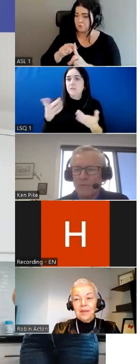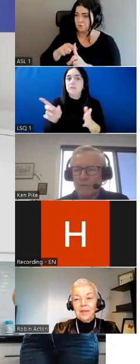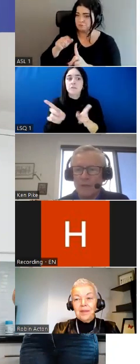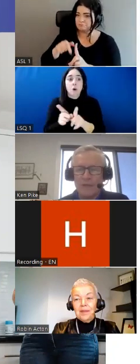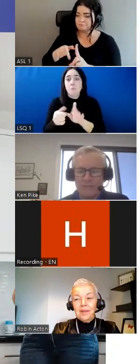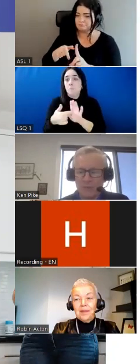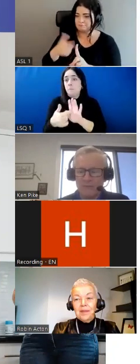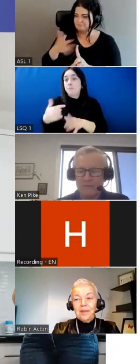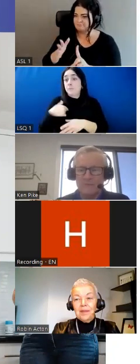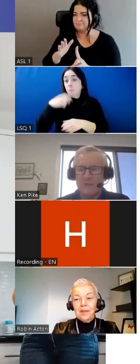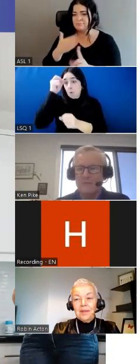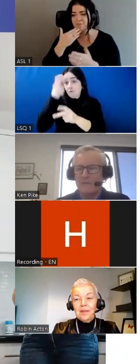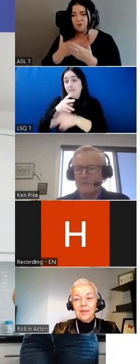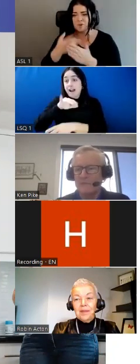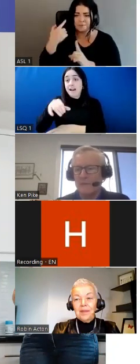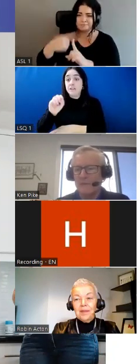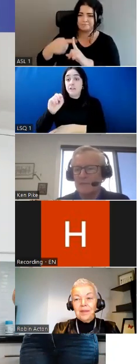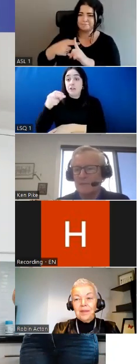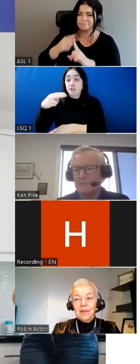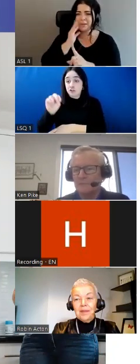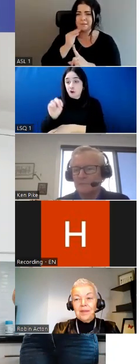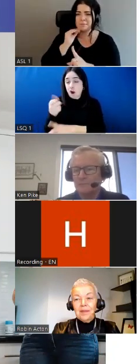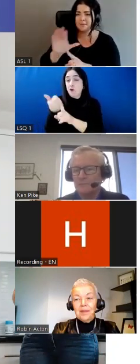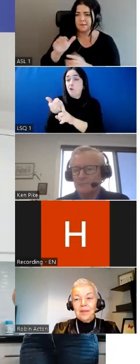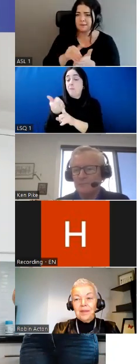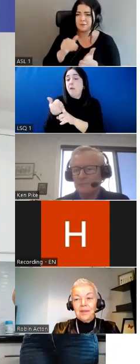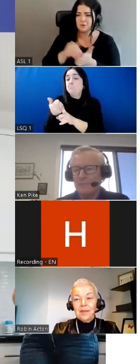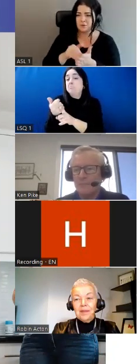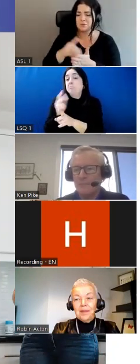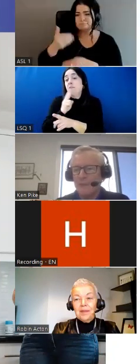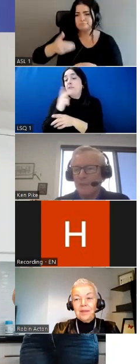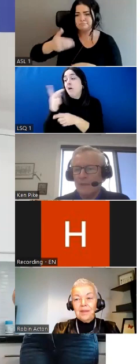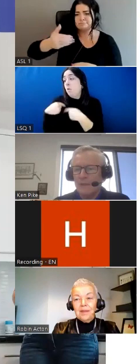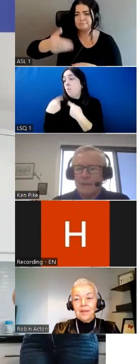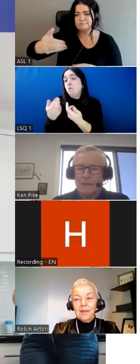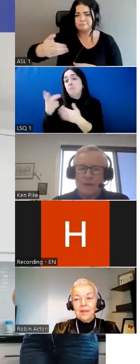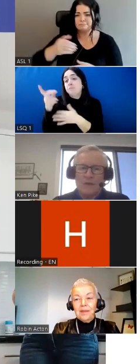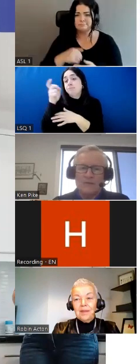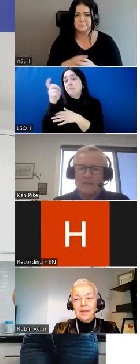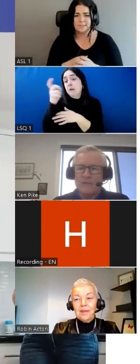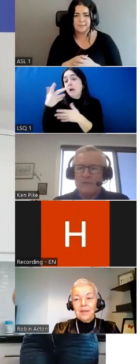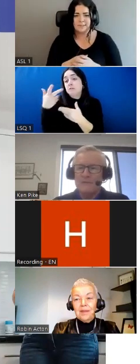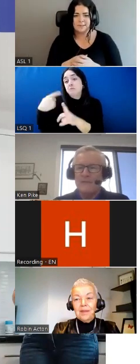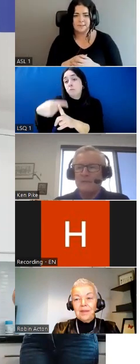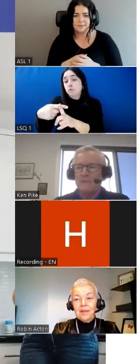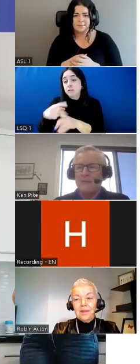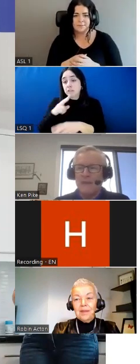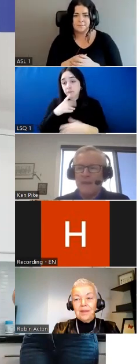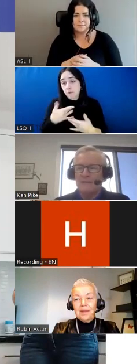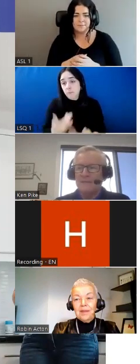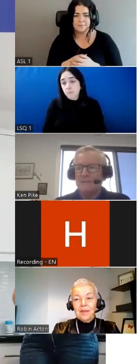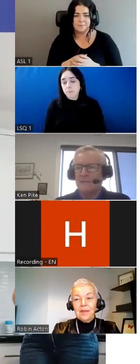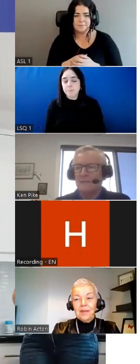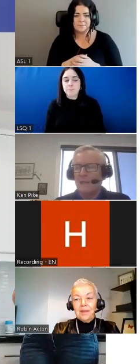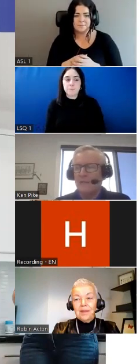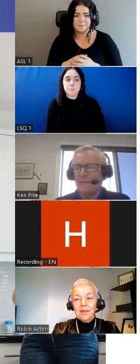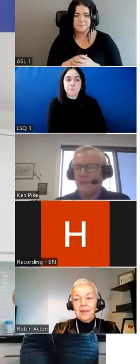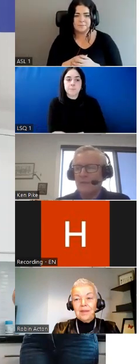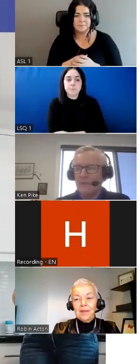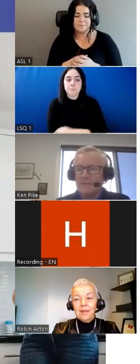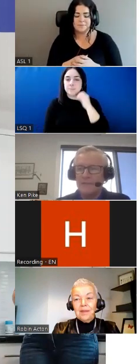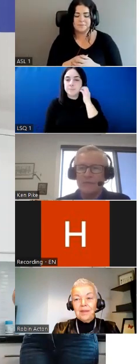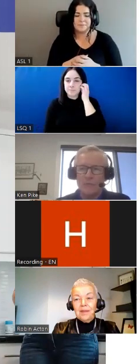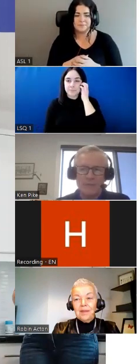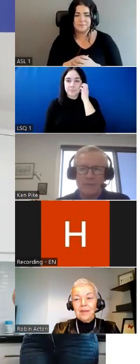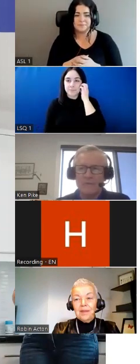overall have a positive experience. There are several things that make accessing